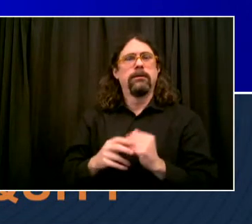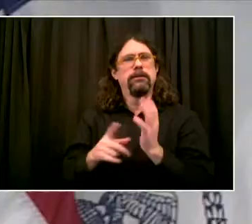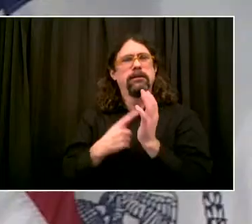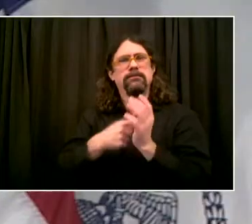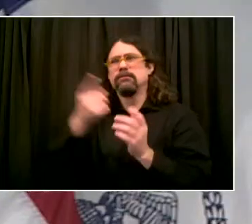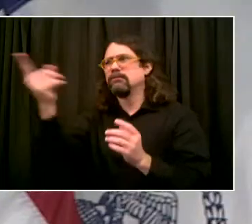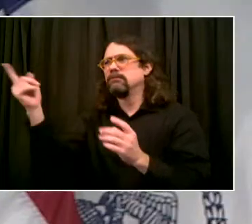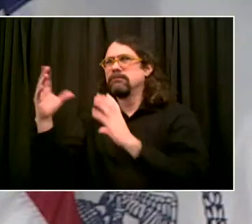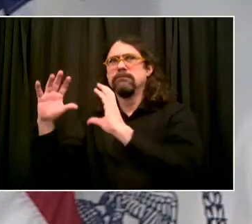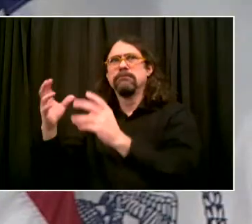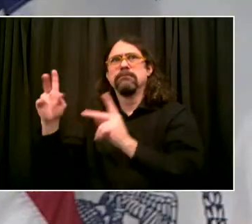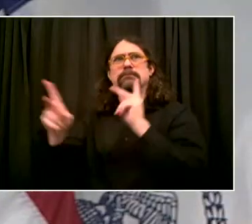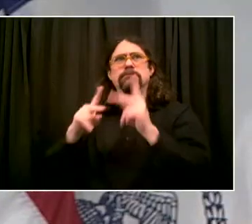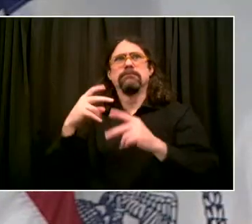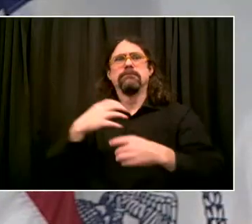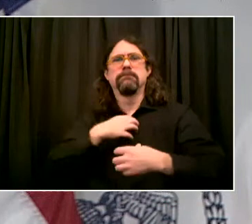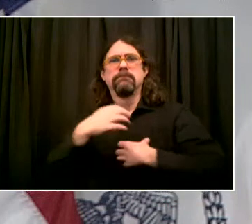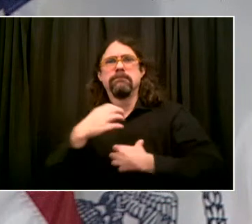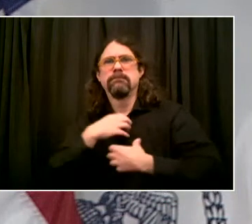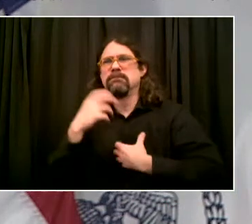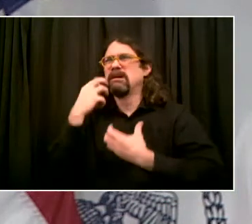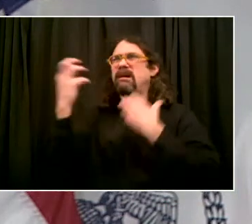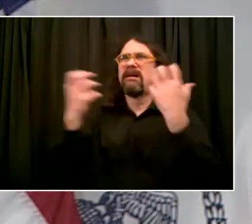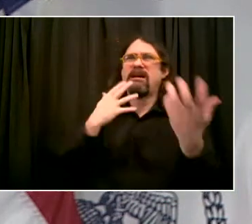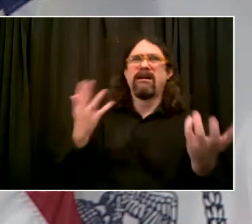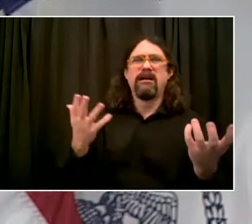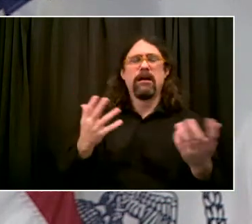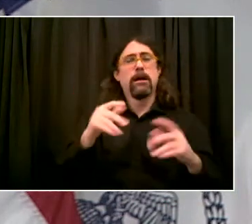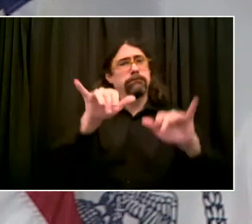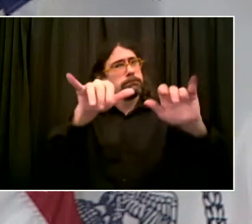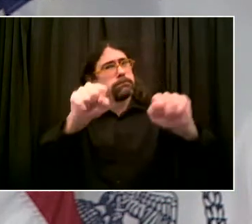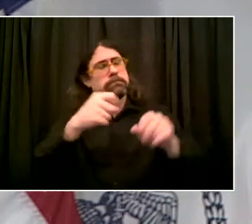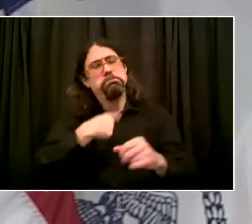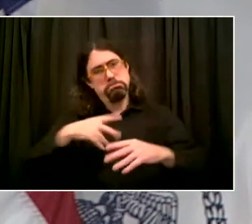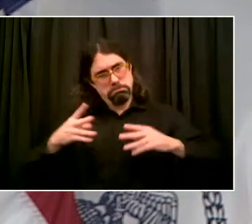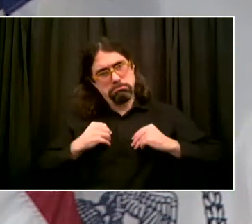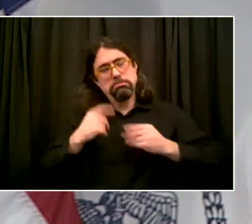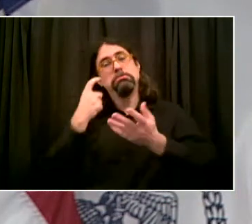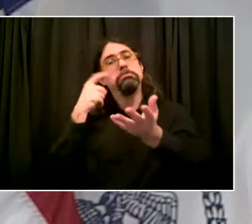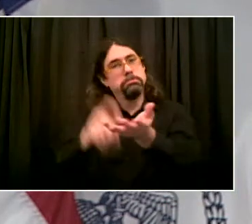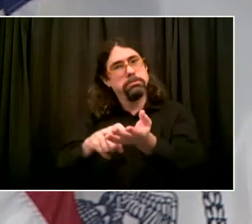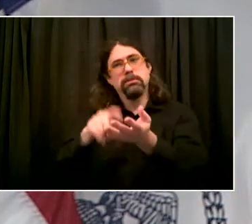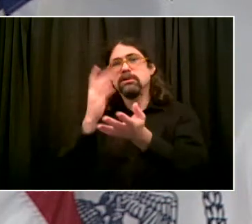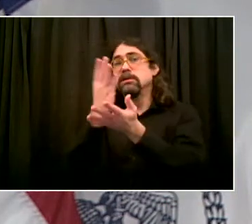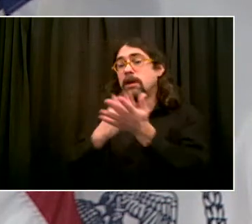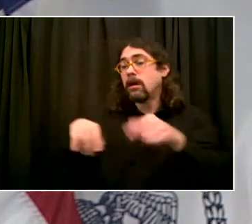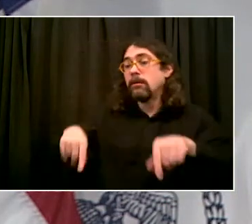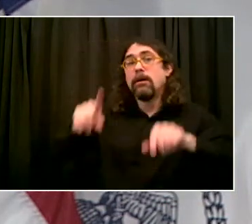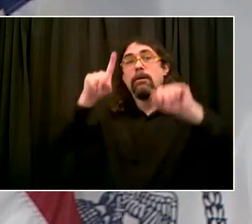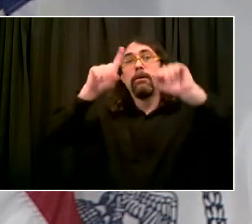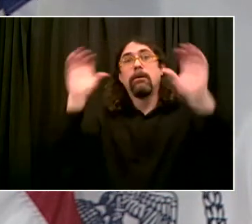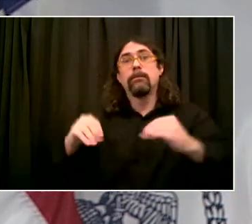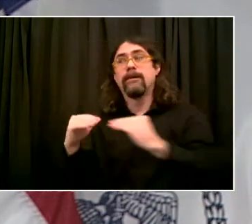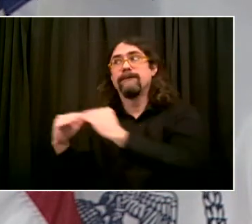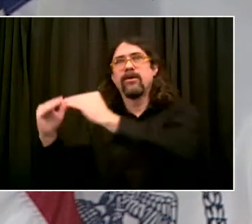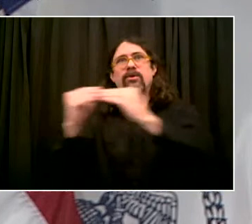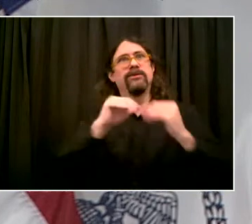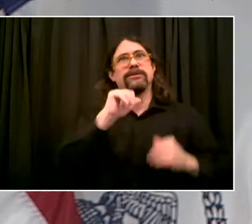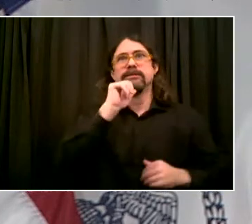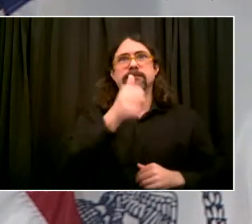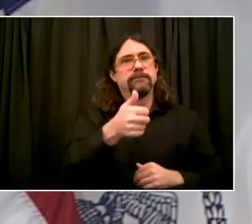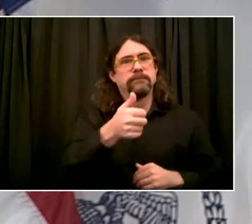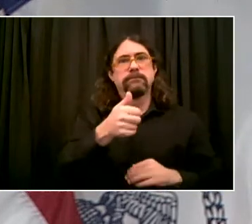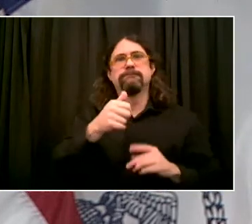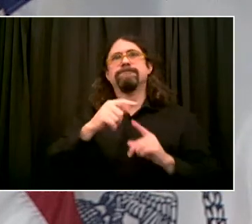it's 33, based on the good work of our task force on racial inclusion and equity. You'll hear about that in a moment. We've looked at the